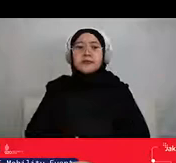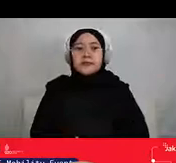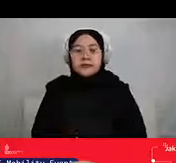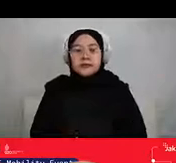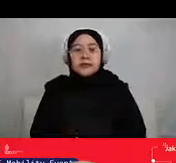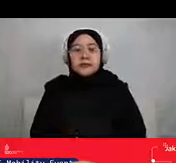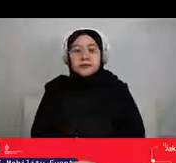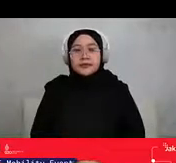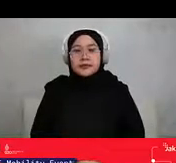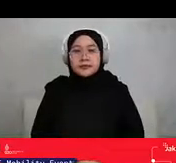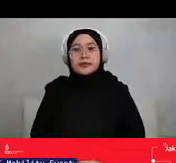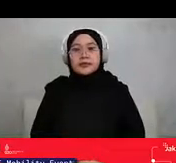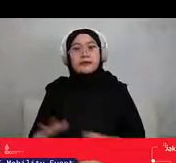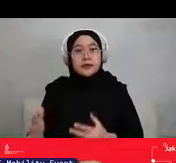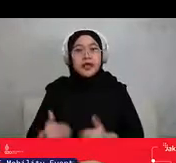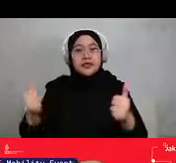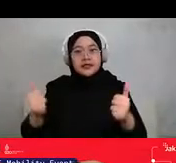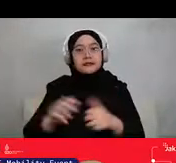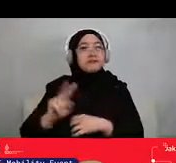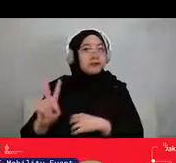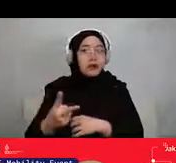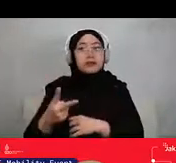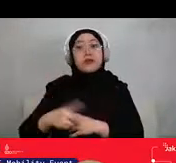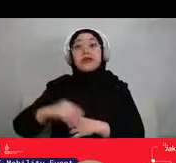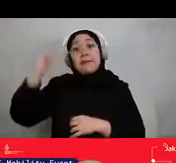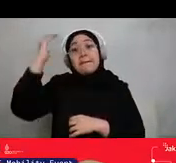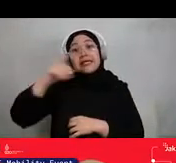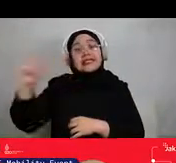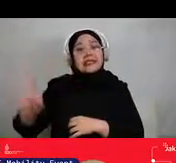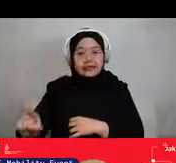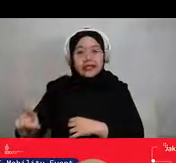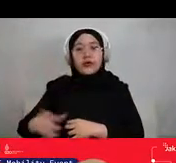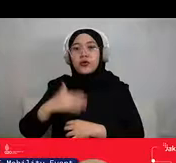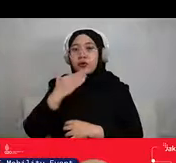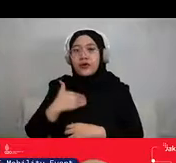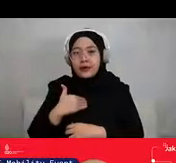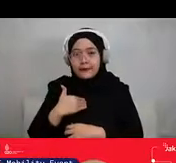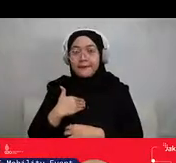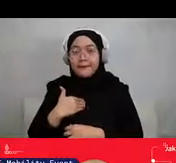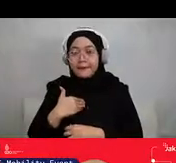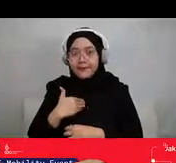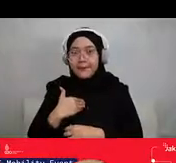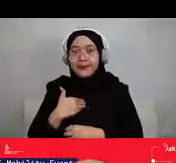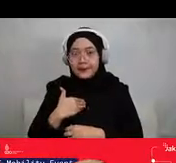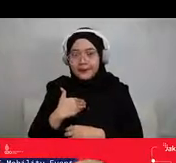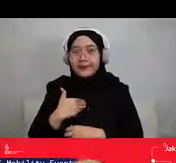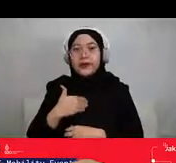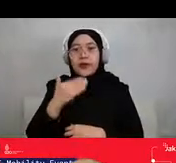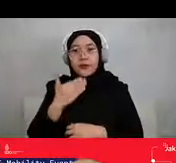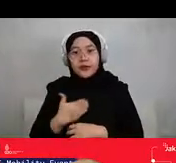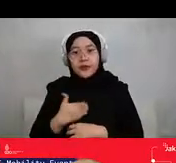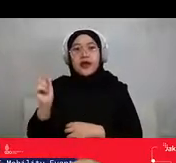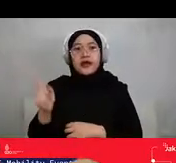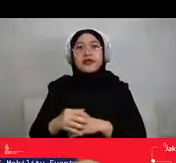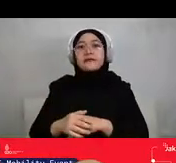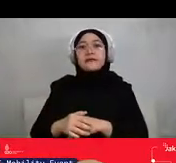the buses. We have the plug-in hybrid electric buses or plug-in hybrid electric vehicles, as they are